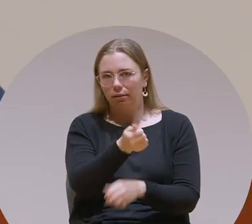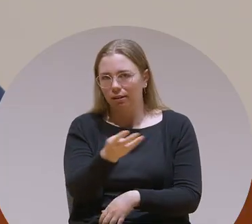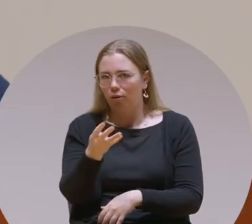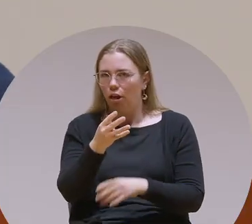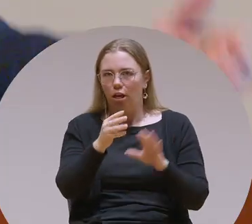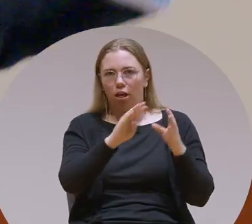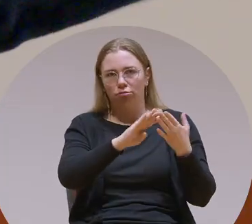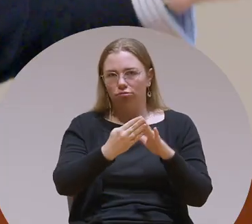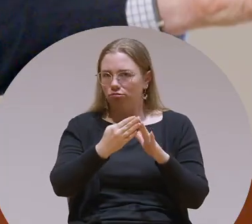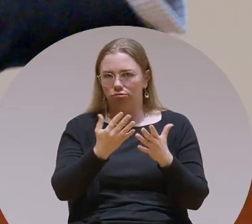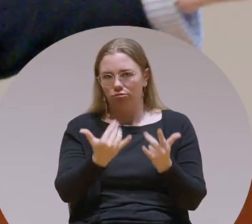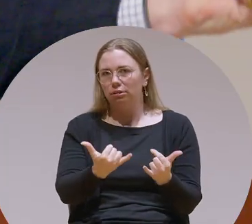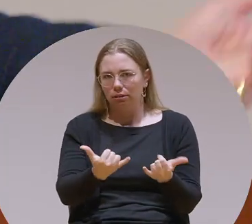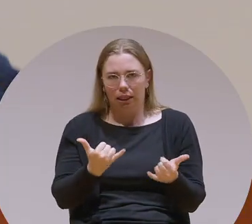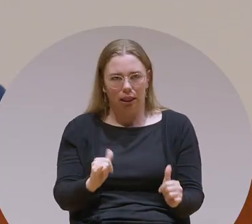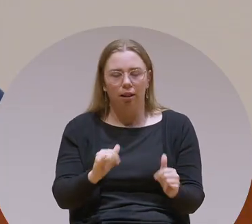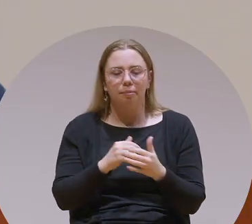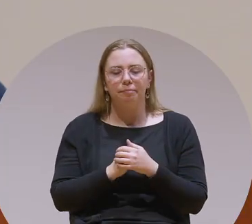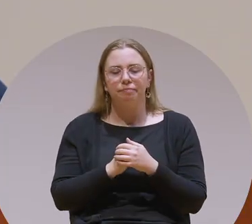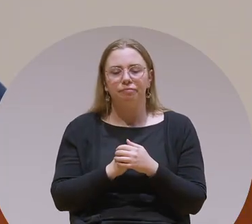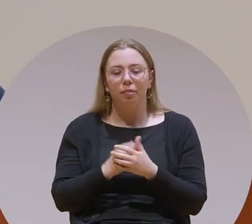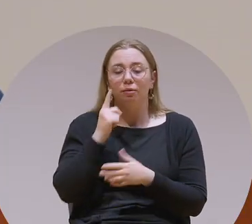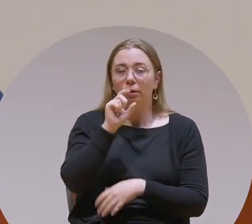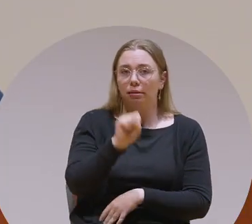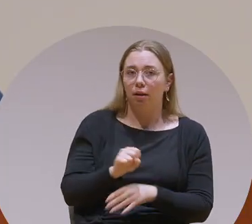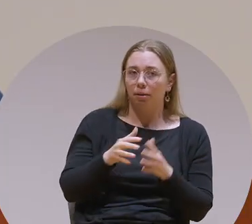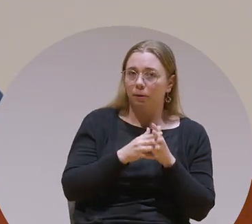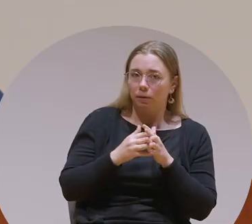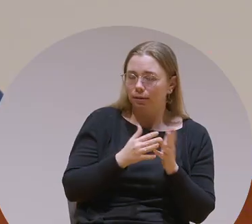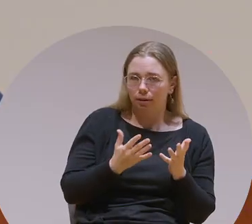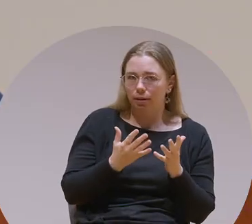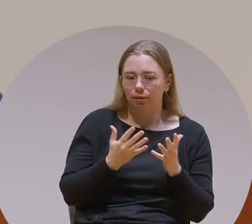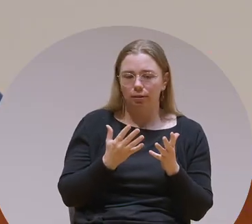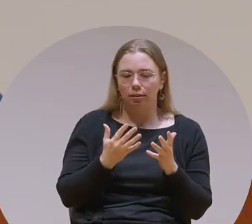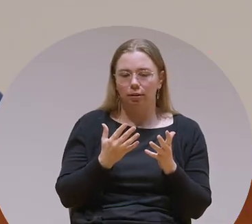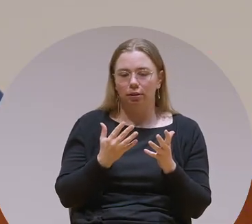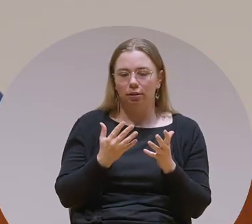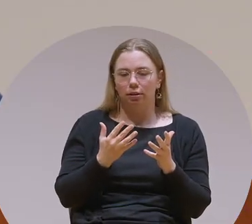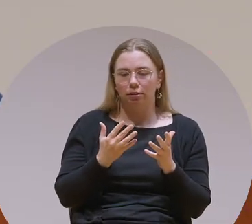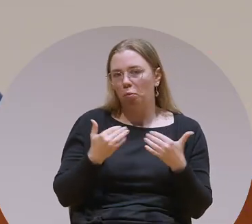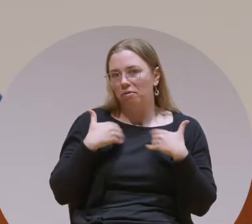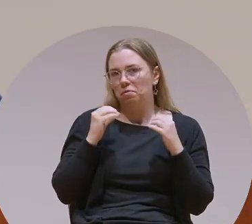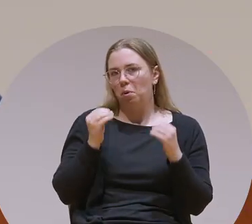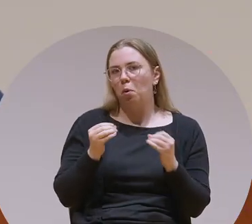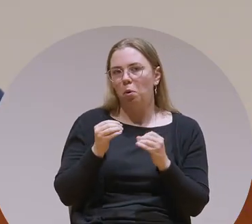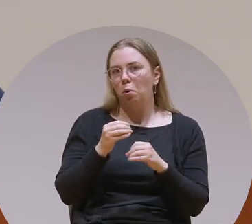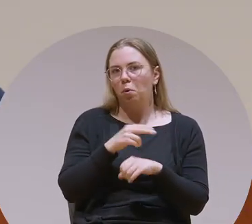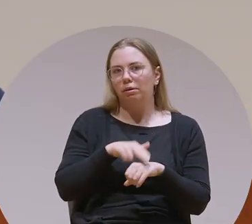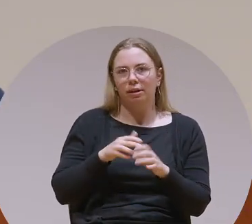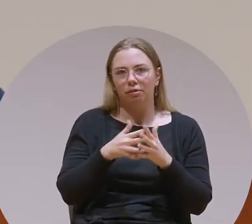are, so for instance, in the Medical C Rockefeller Wing, there are no Native American objects on display